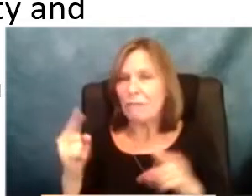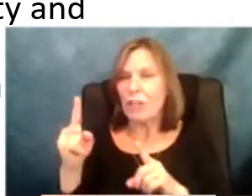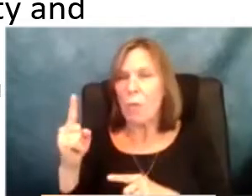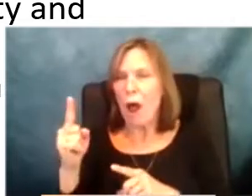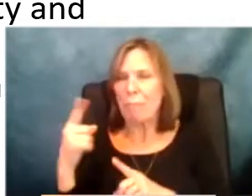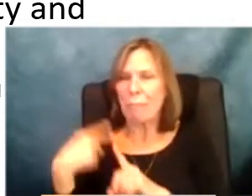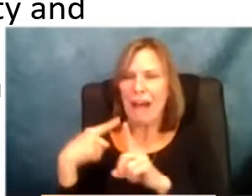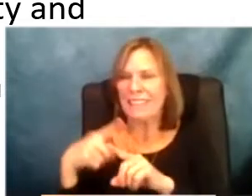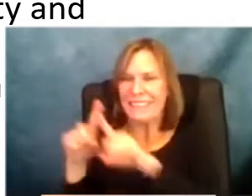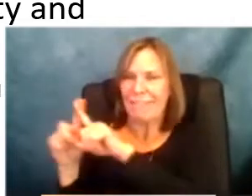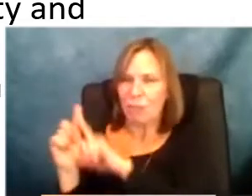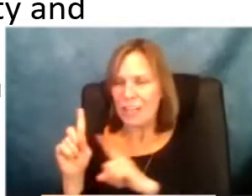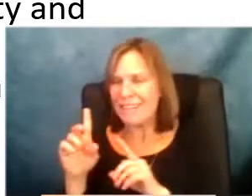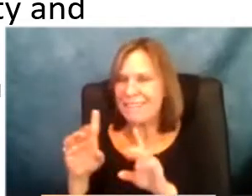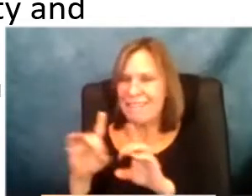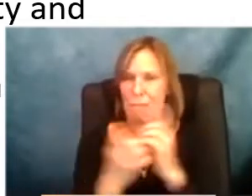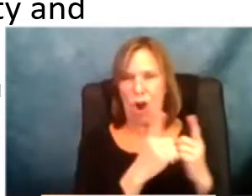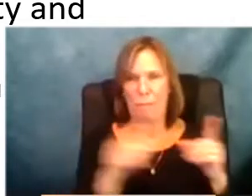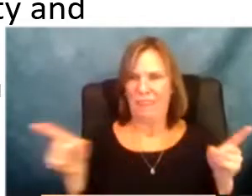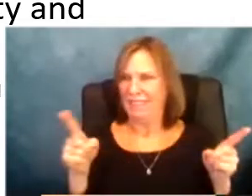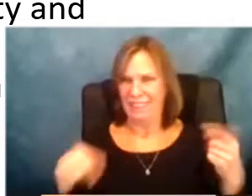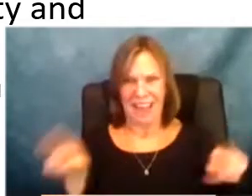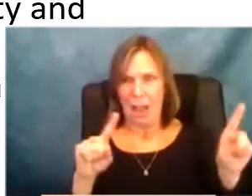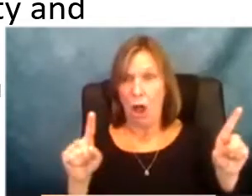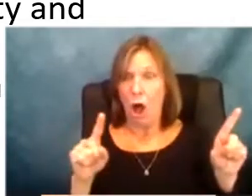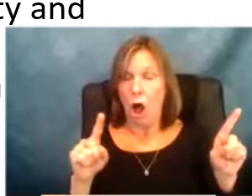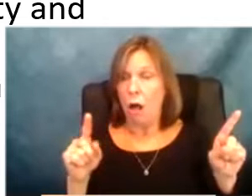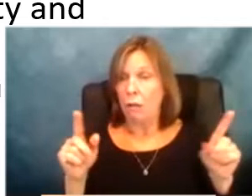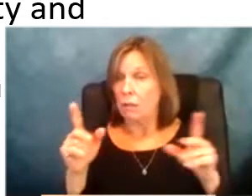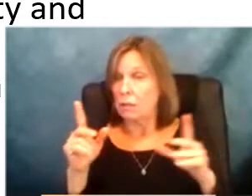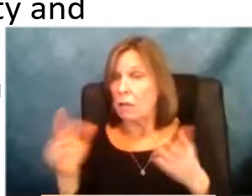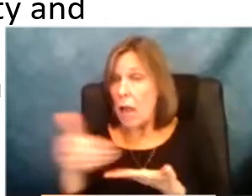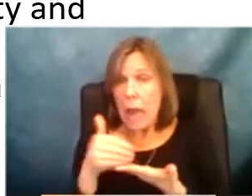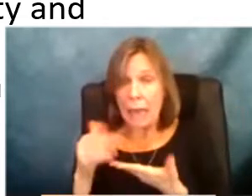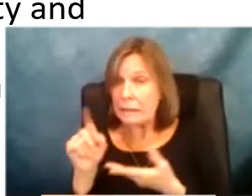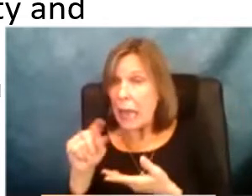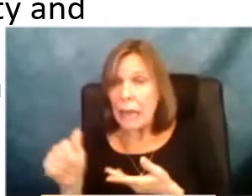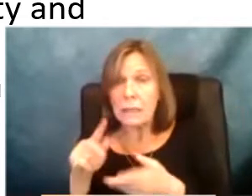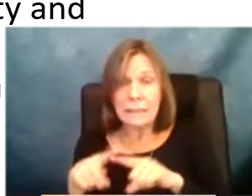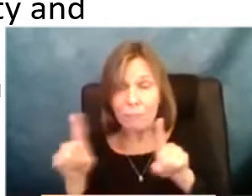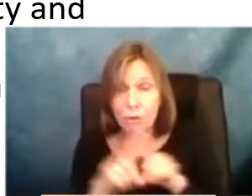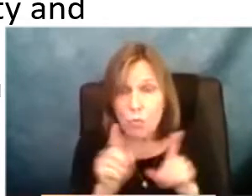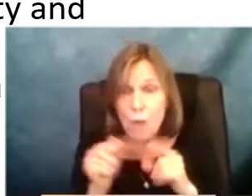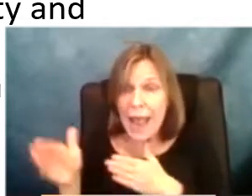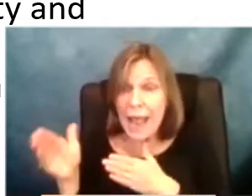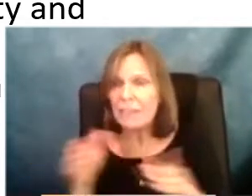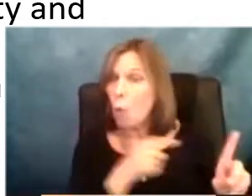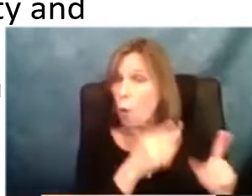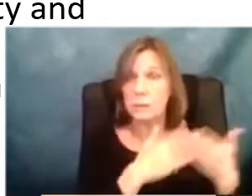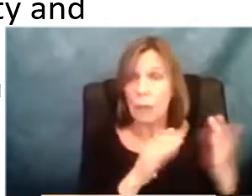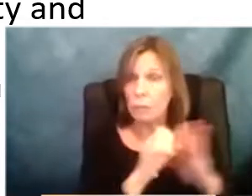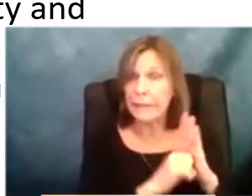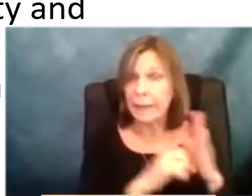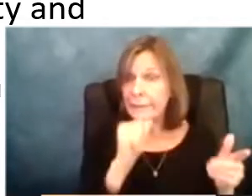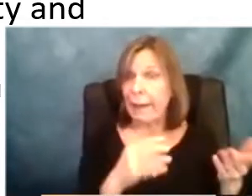departments, and some don't collect at all. So in some ways it's, maybe it's the best data that we have, but it's kind of